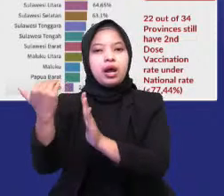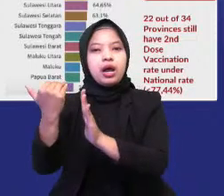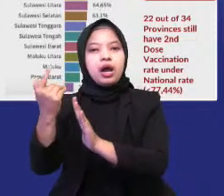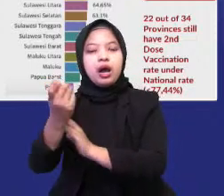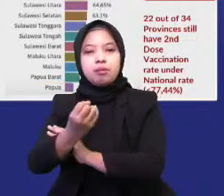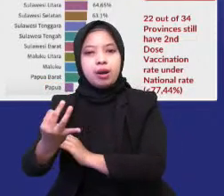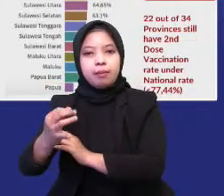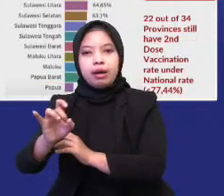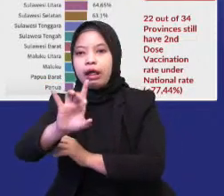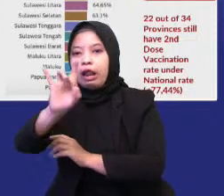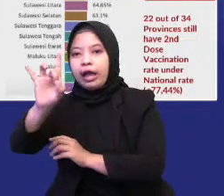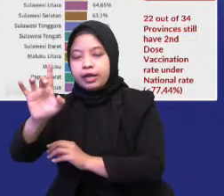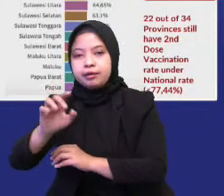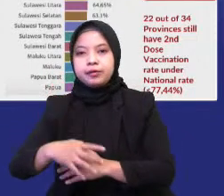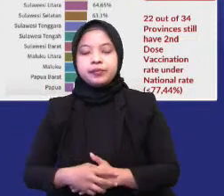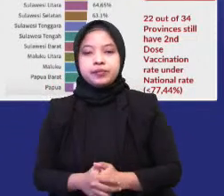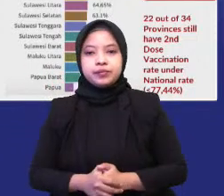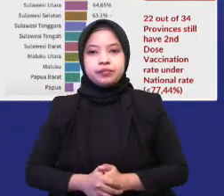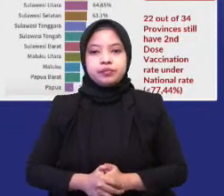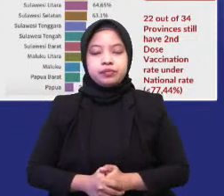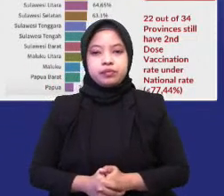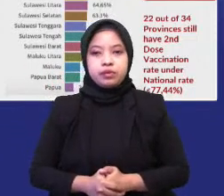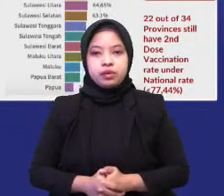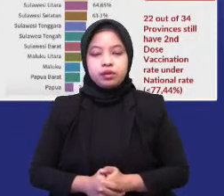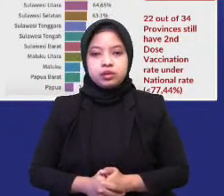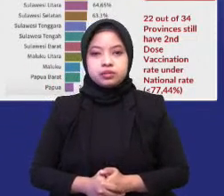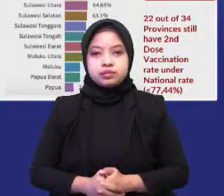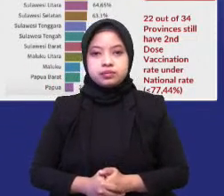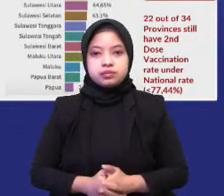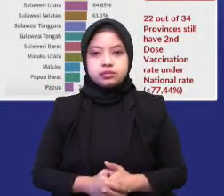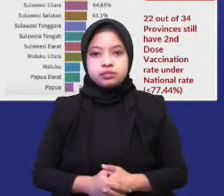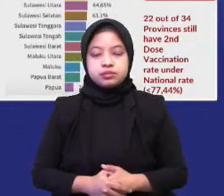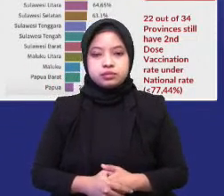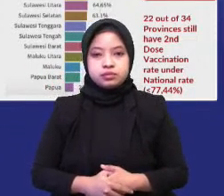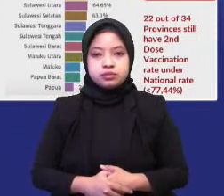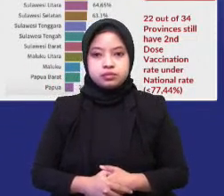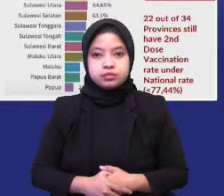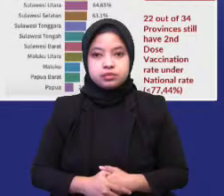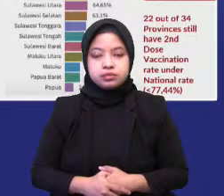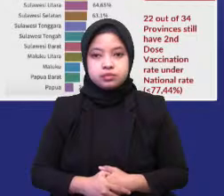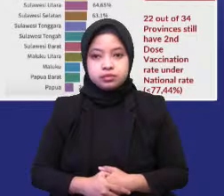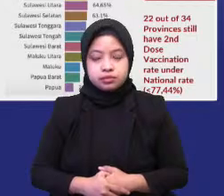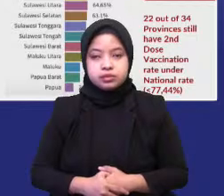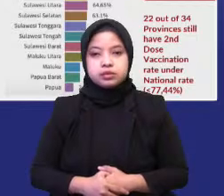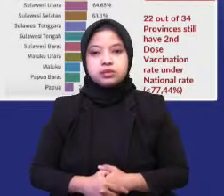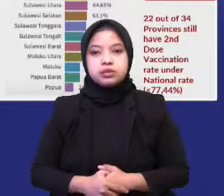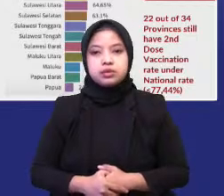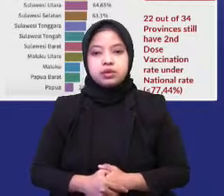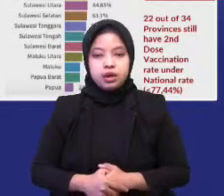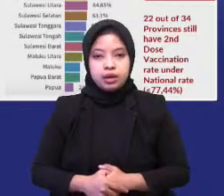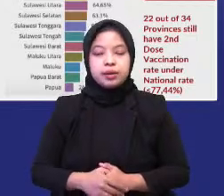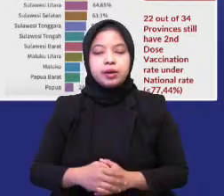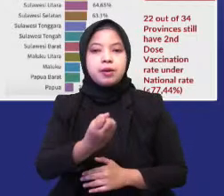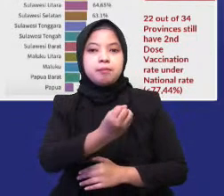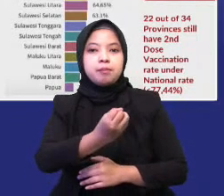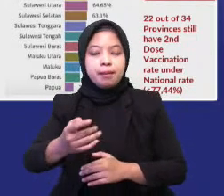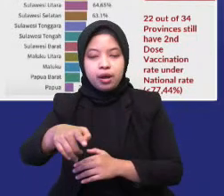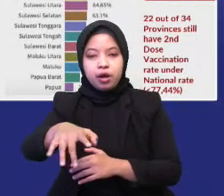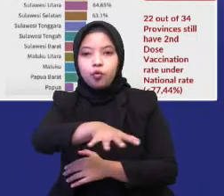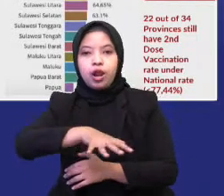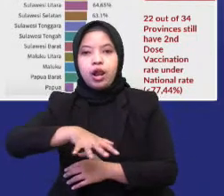infected people. And third, a downward trend was also observed in the death rate, which